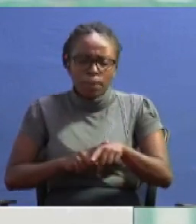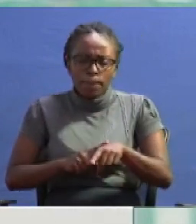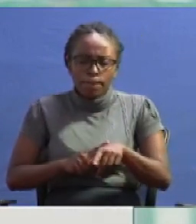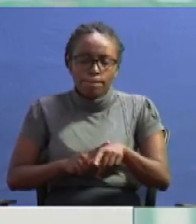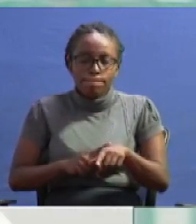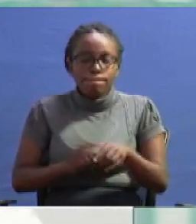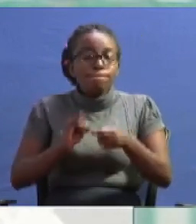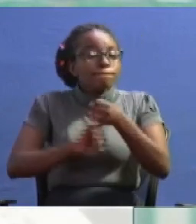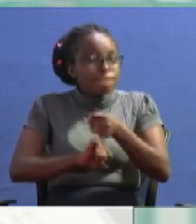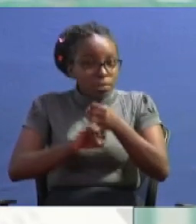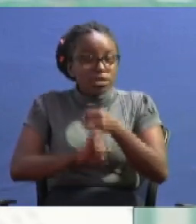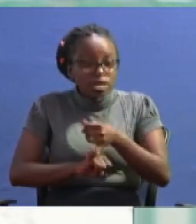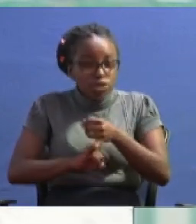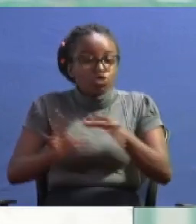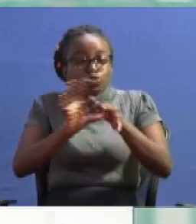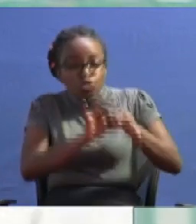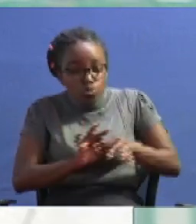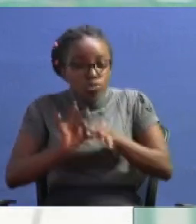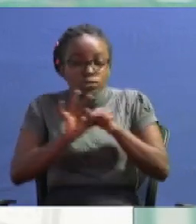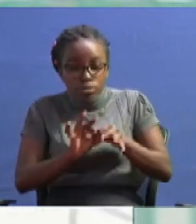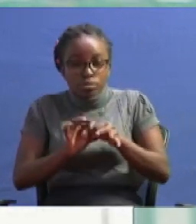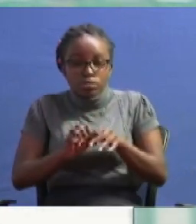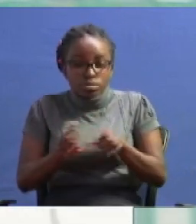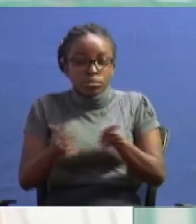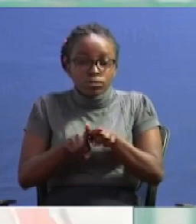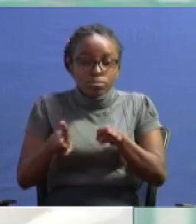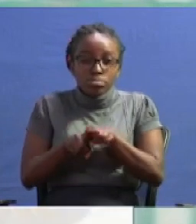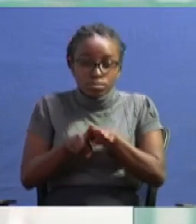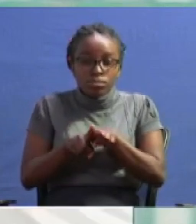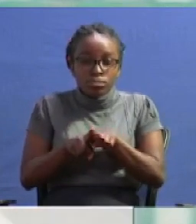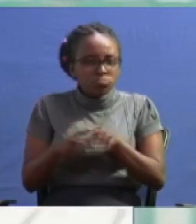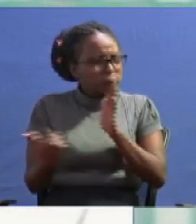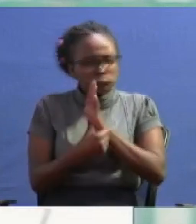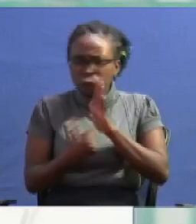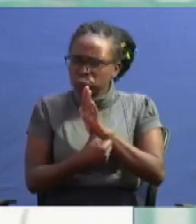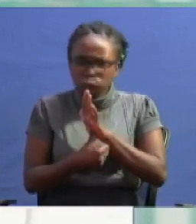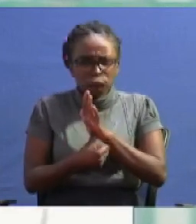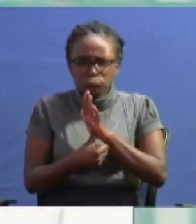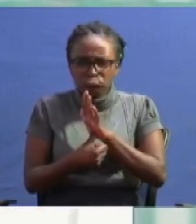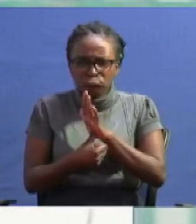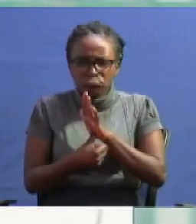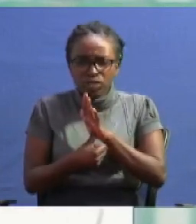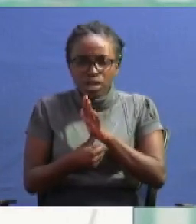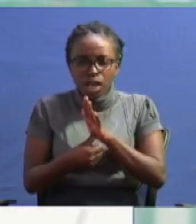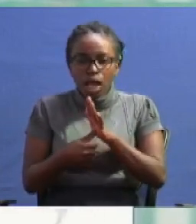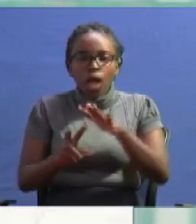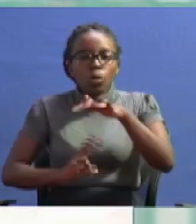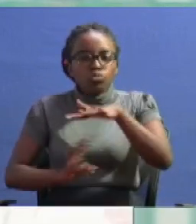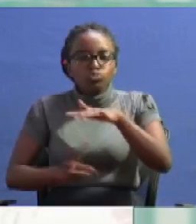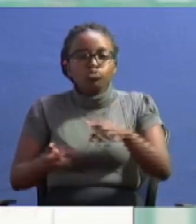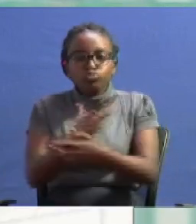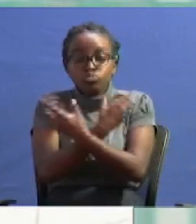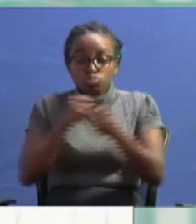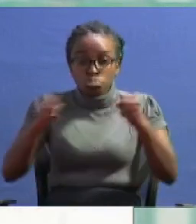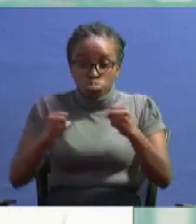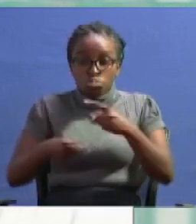of union or merger. And the problem with the Deputy President is that he came as a